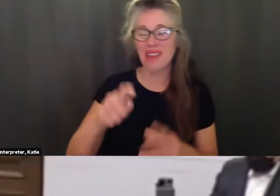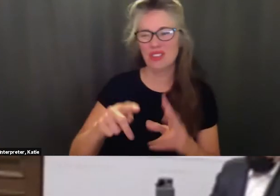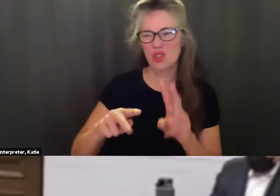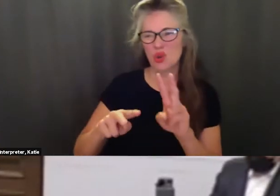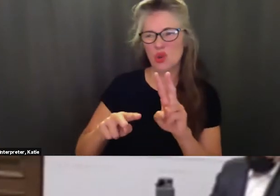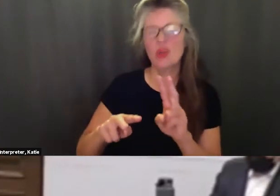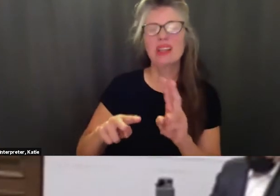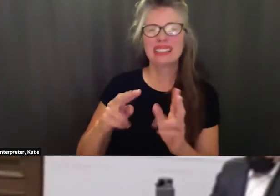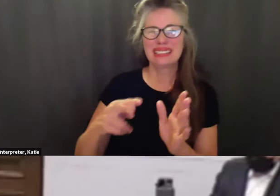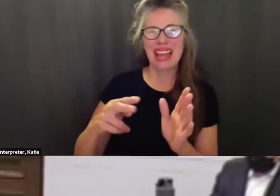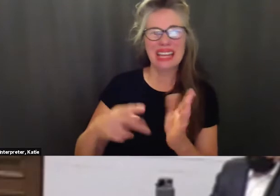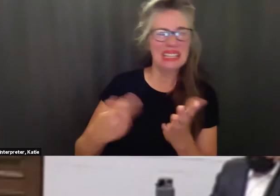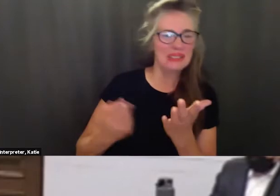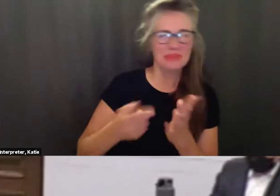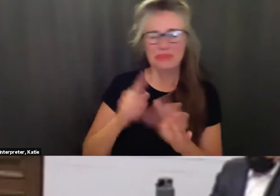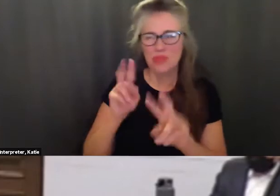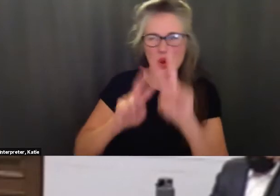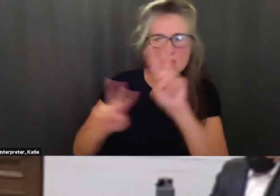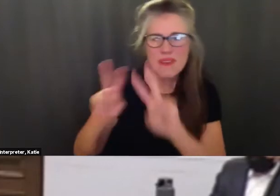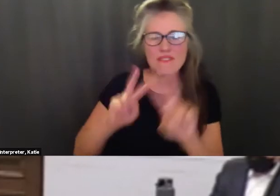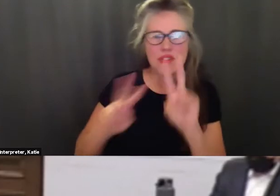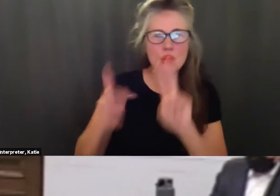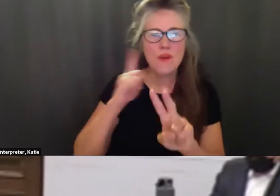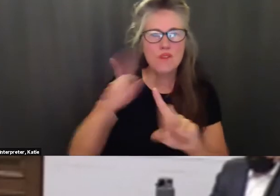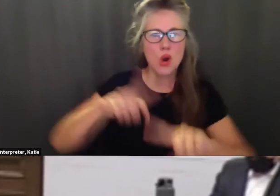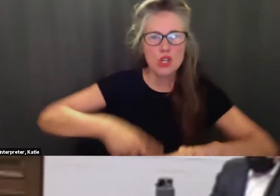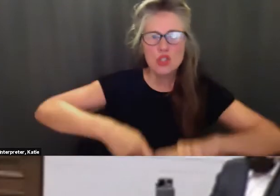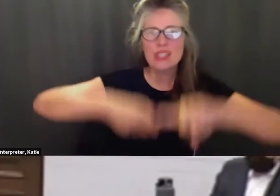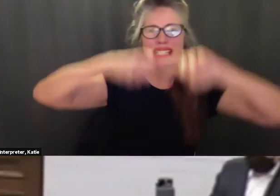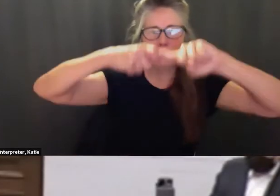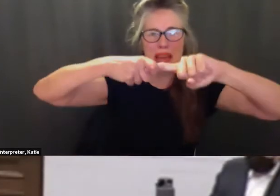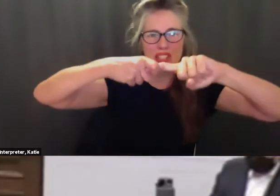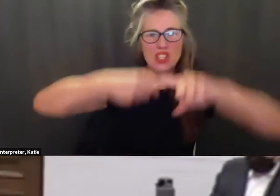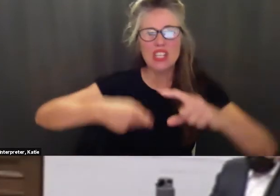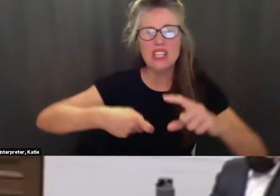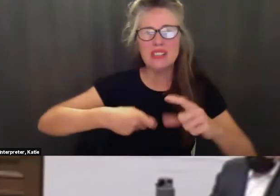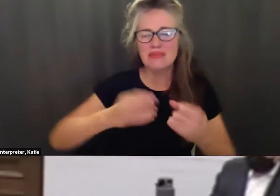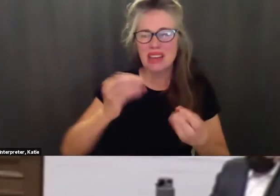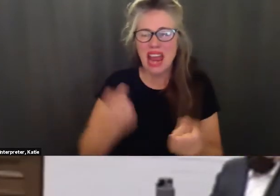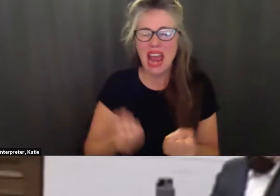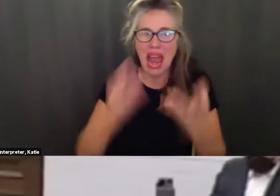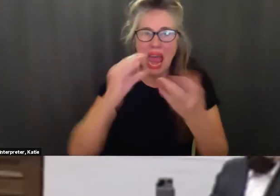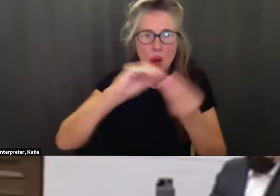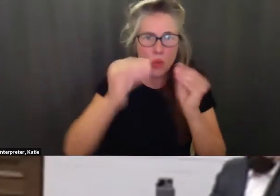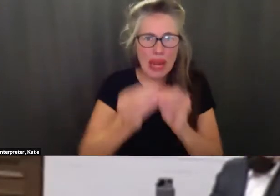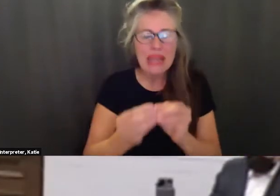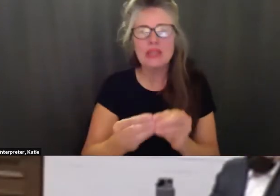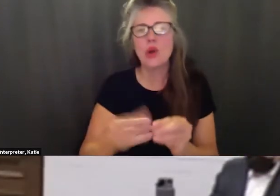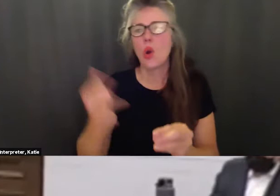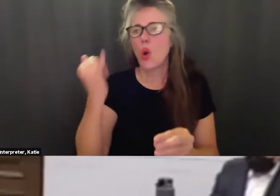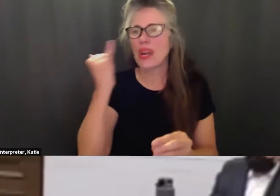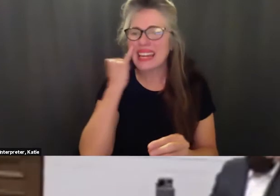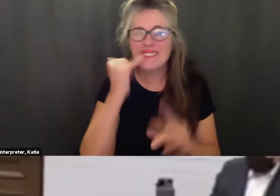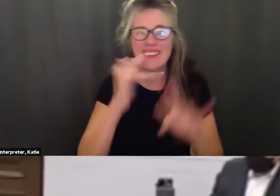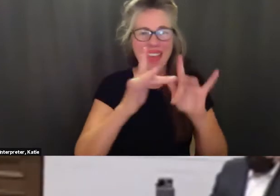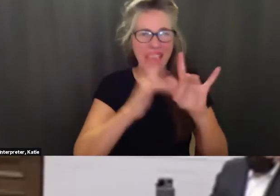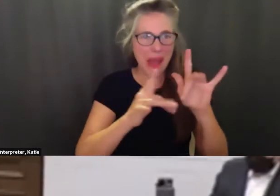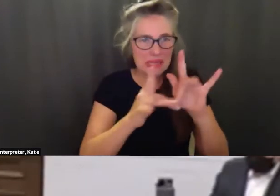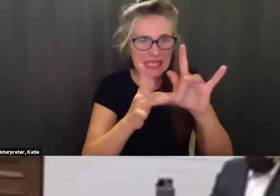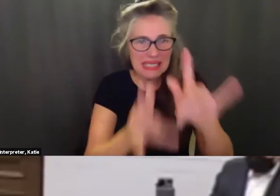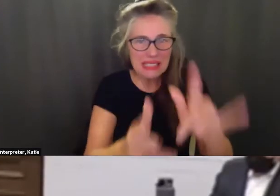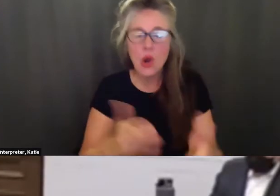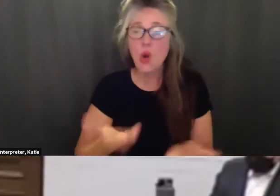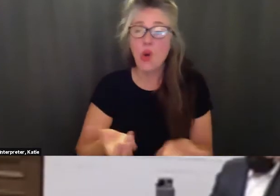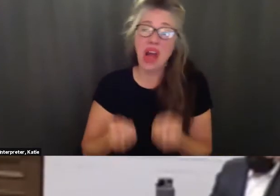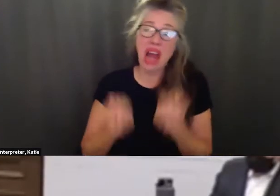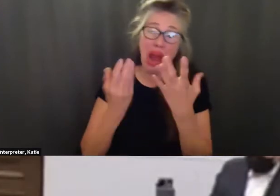chronic absenteeism, as well as looking at the initial IEPs, because how many initial IEPs are actually